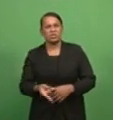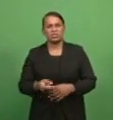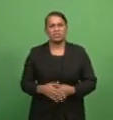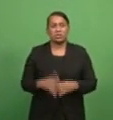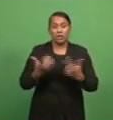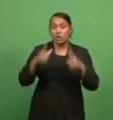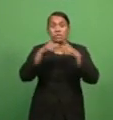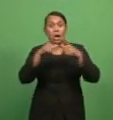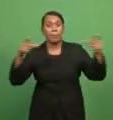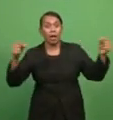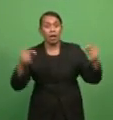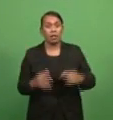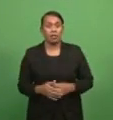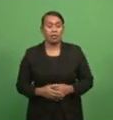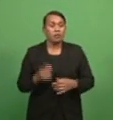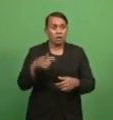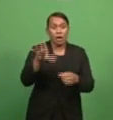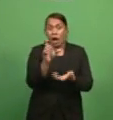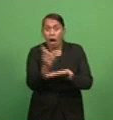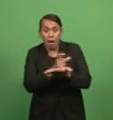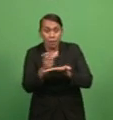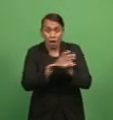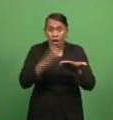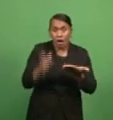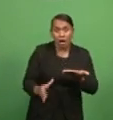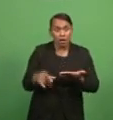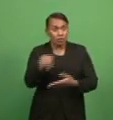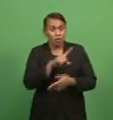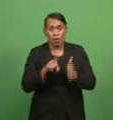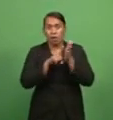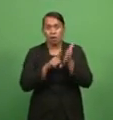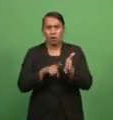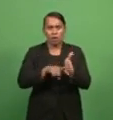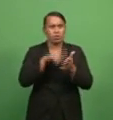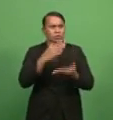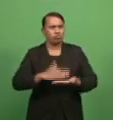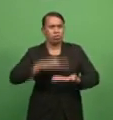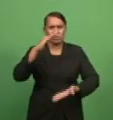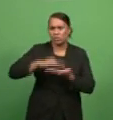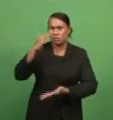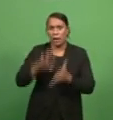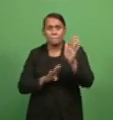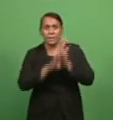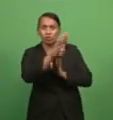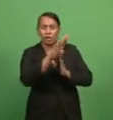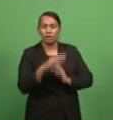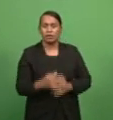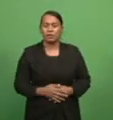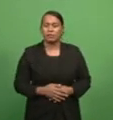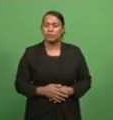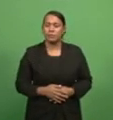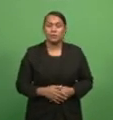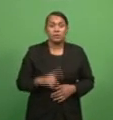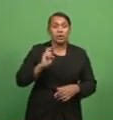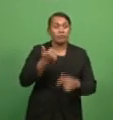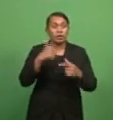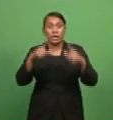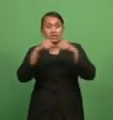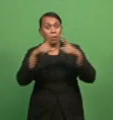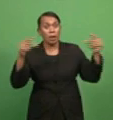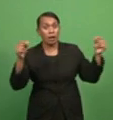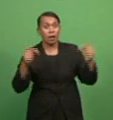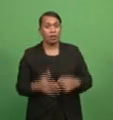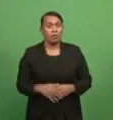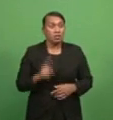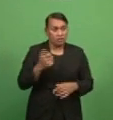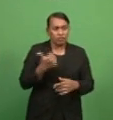rose 0.4% in March from a year earlier. The rate of growth in Japan's annual core consumer inflation slowed for the